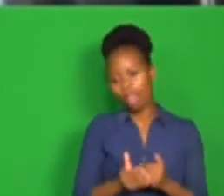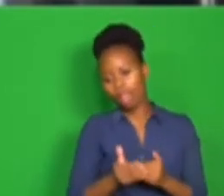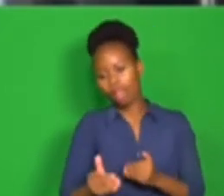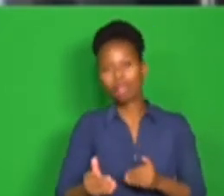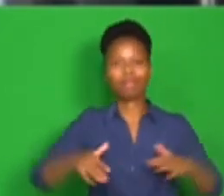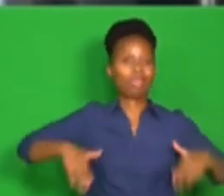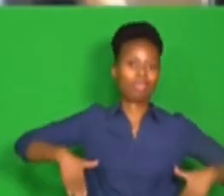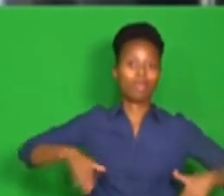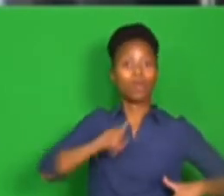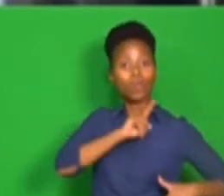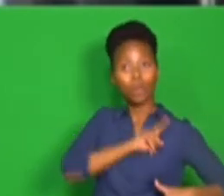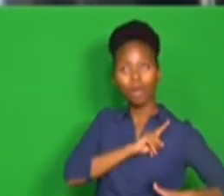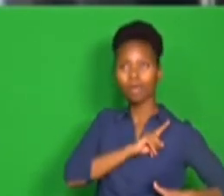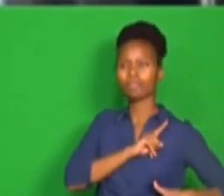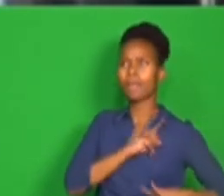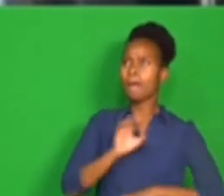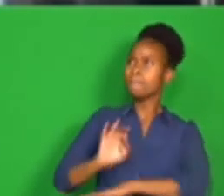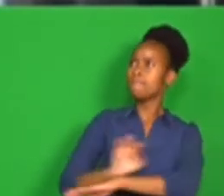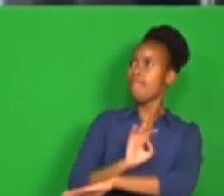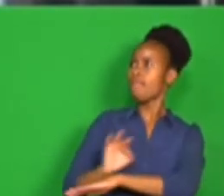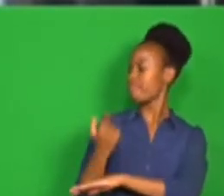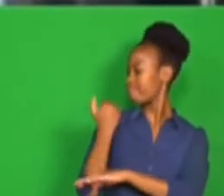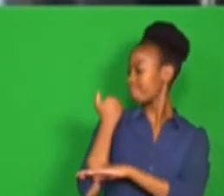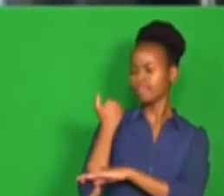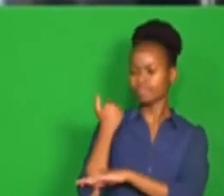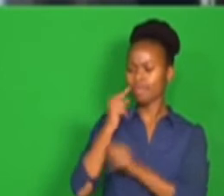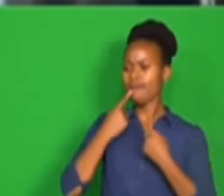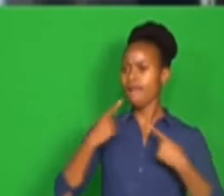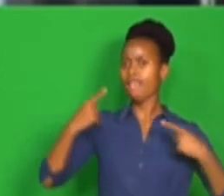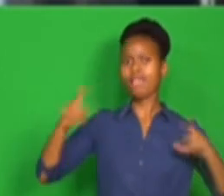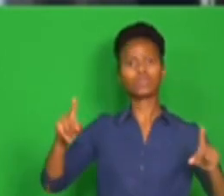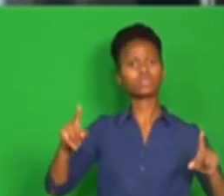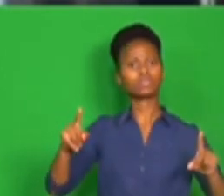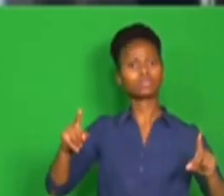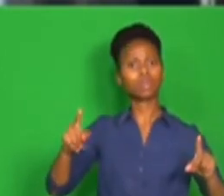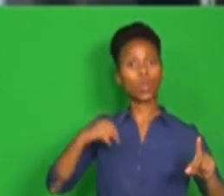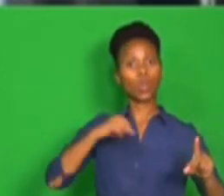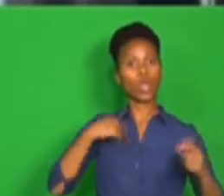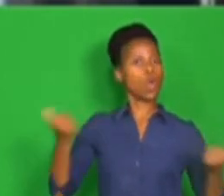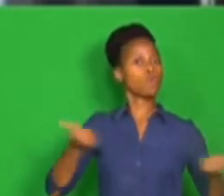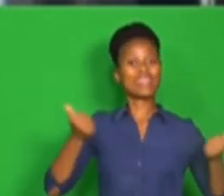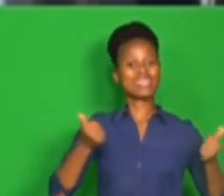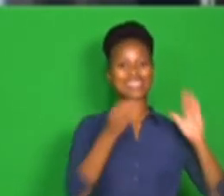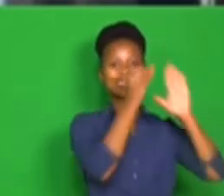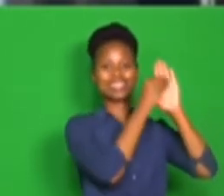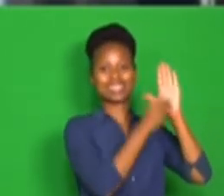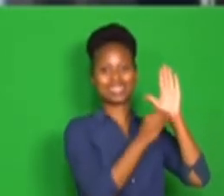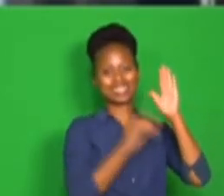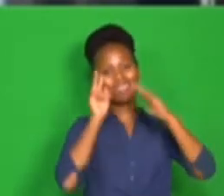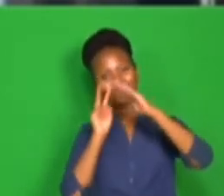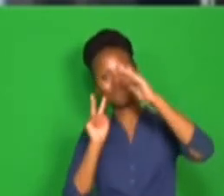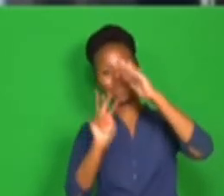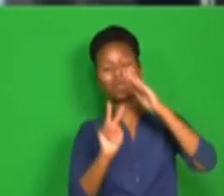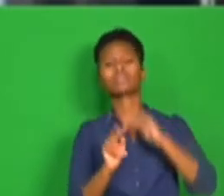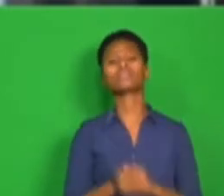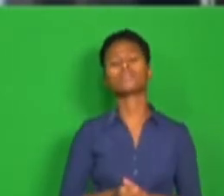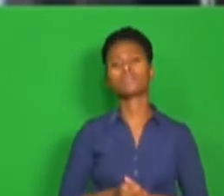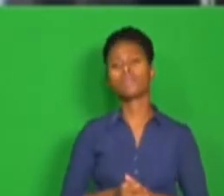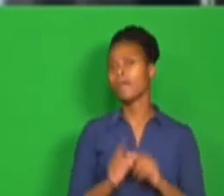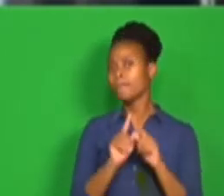got announced at the time we were way down with our forecast. But we did factor those into